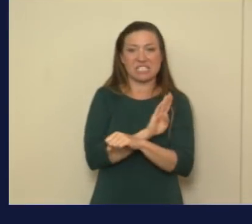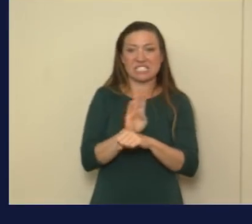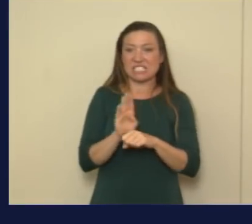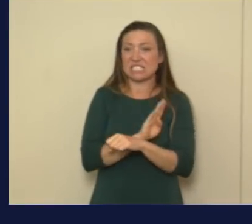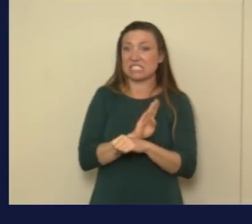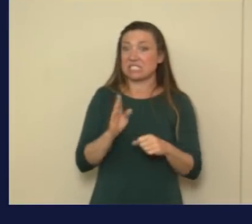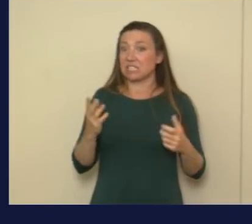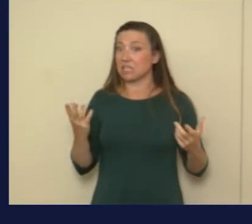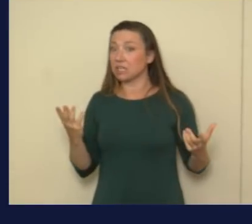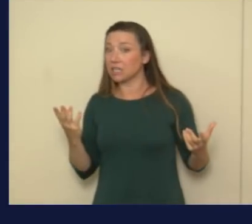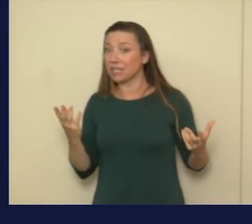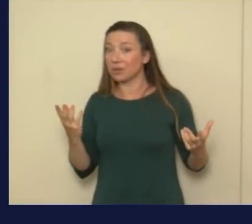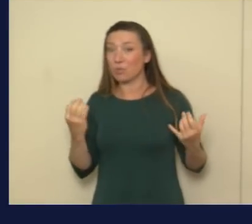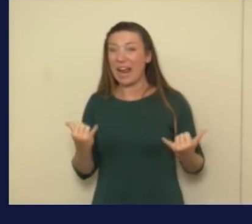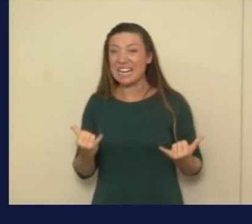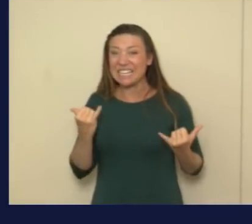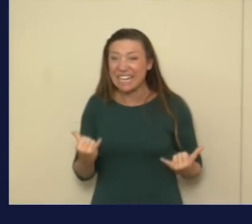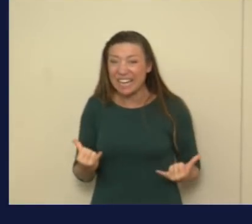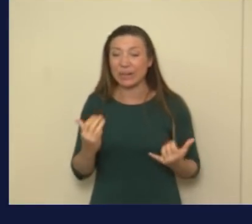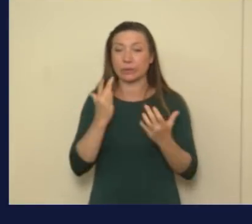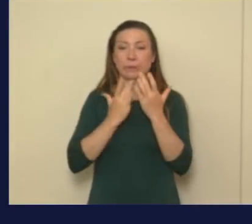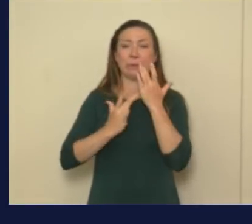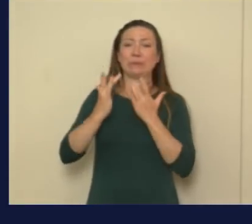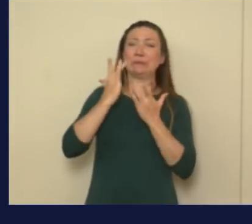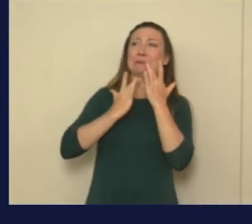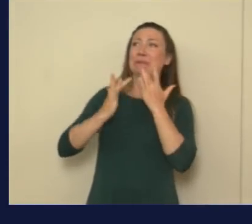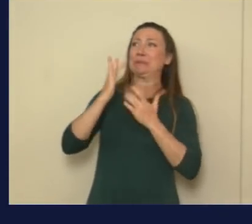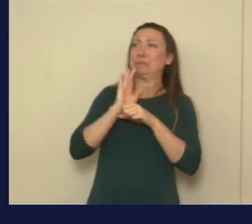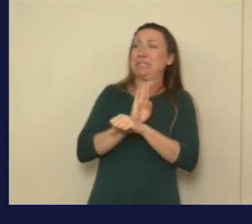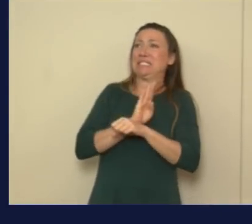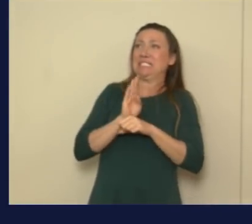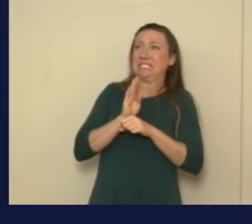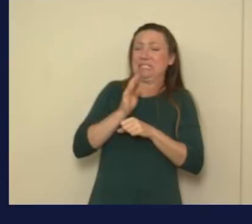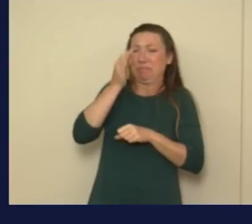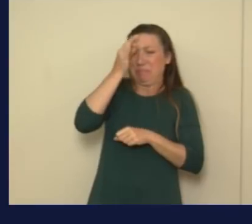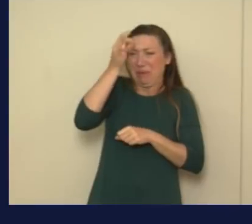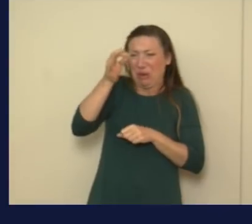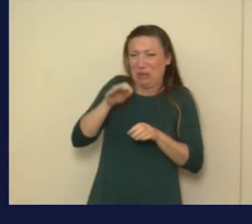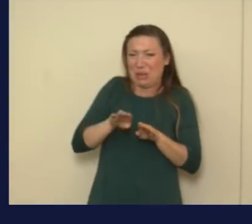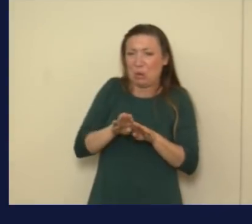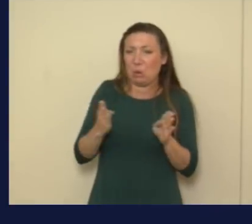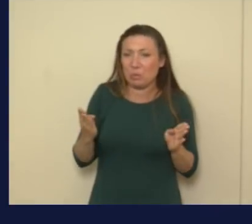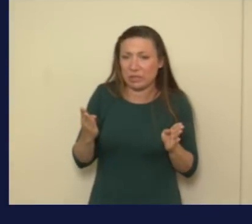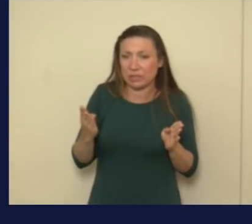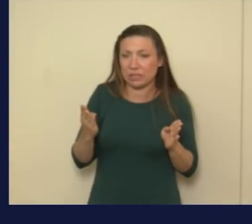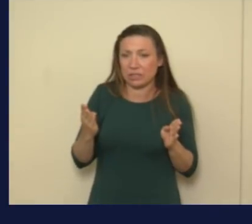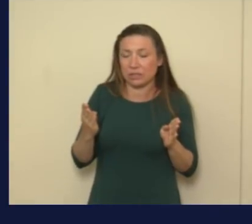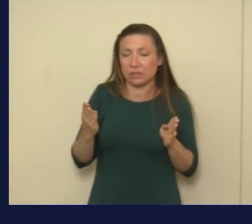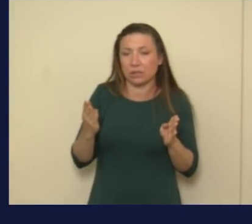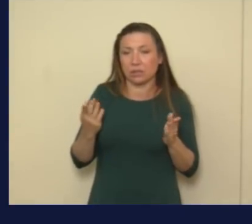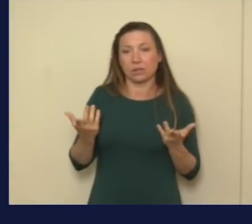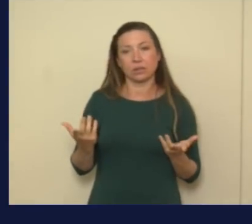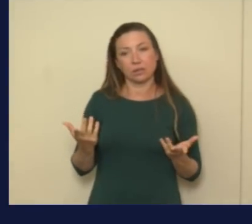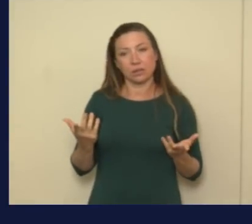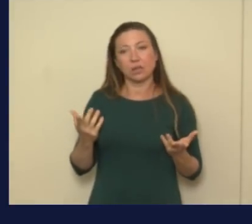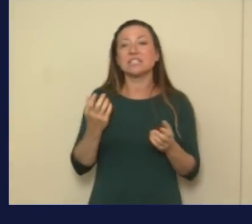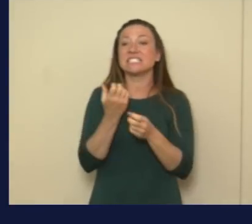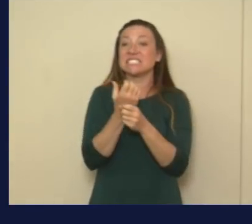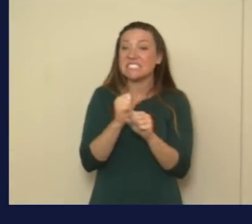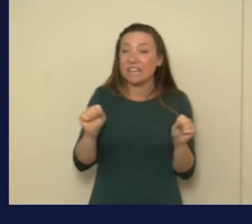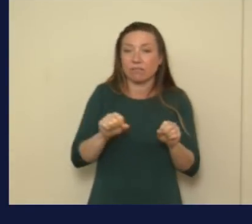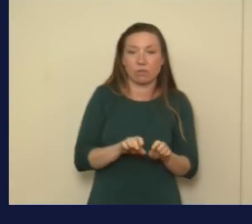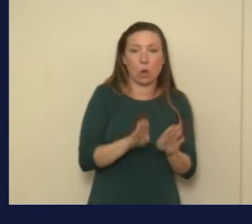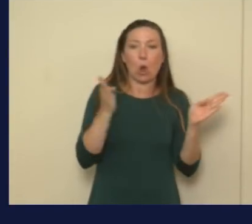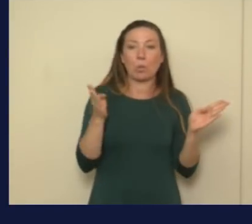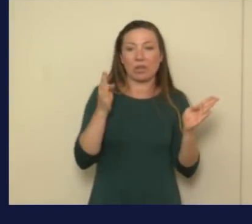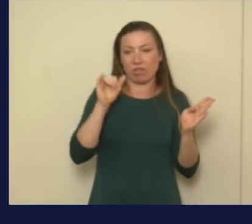today. A safe reopening is respectful and fair to those businesses, but that means you have to wear a mask and they have to